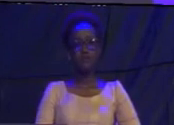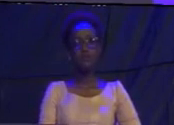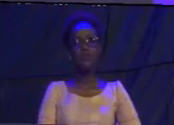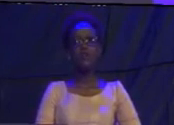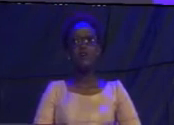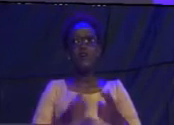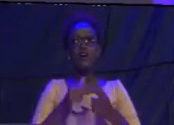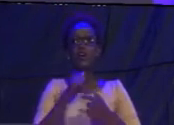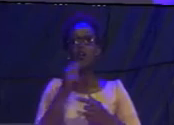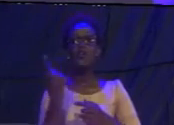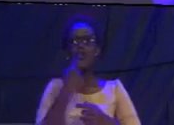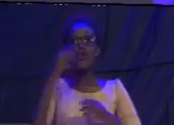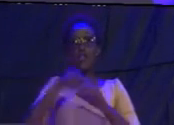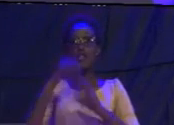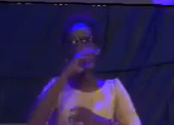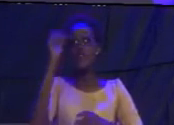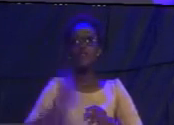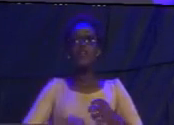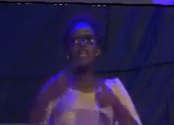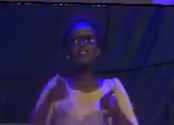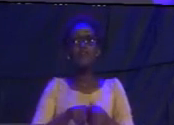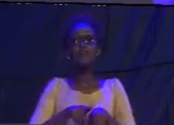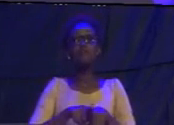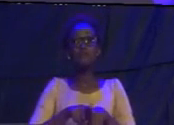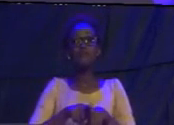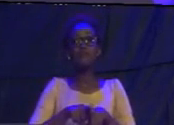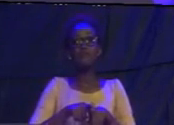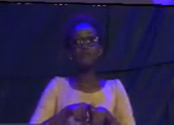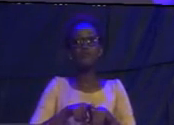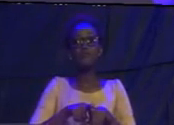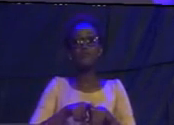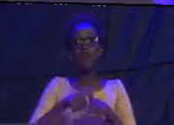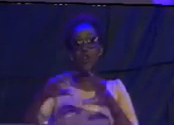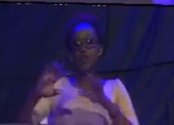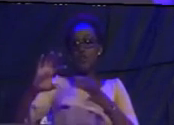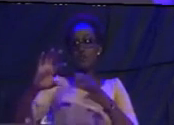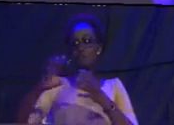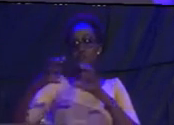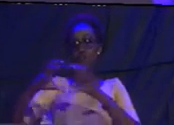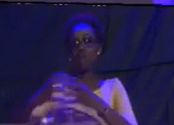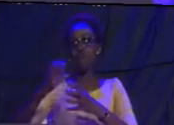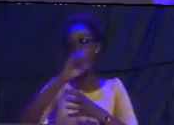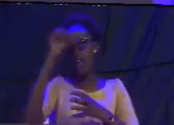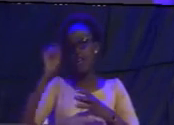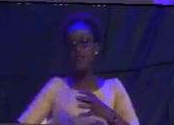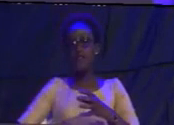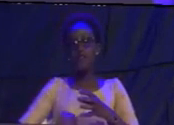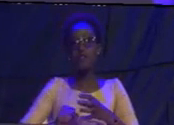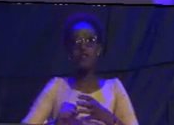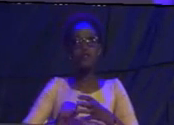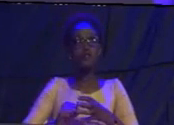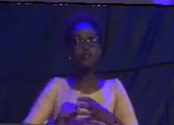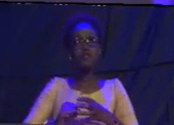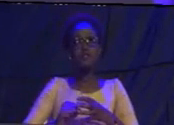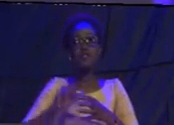Africa. This is not only in Africa. Na Afrika yunzu bumwe nayo yashyizeho vision mugabane wose wo mucyo bise Africa.